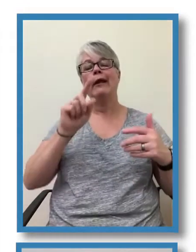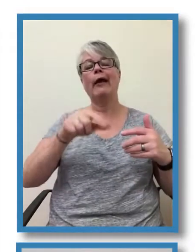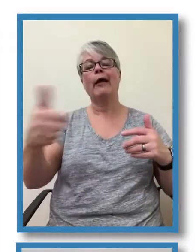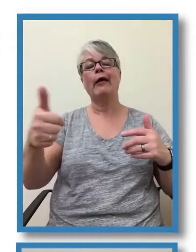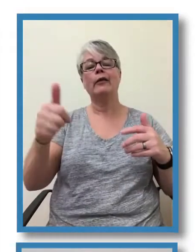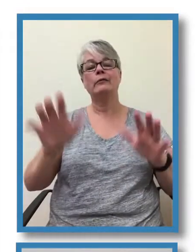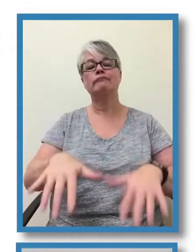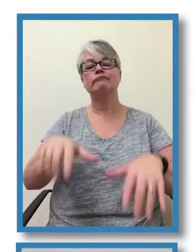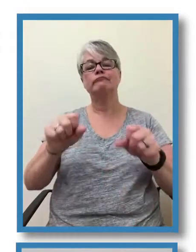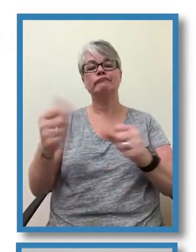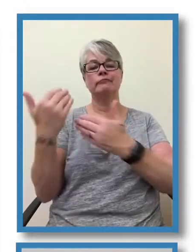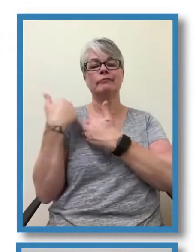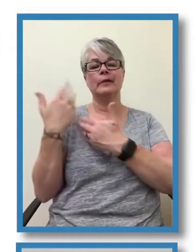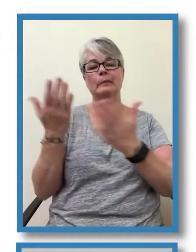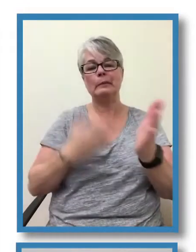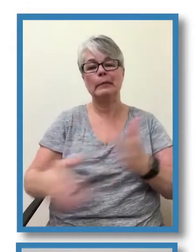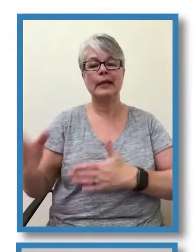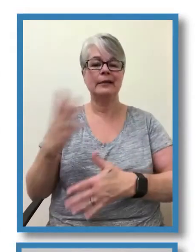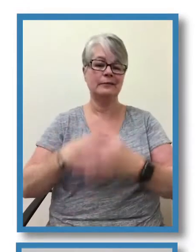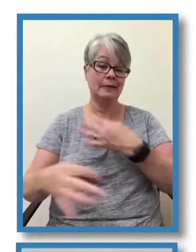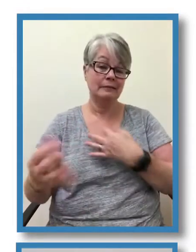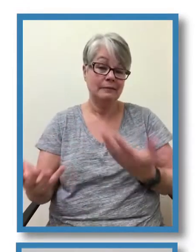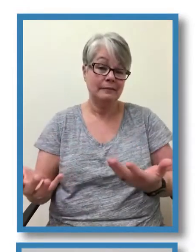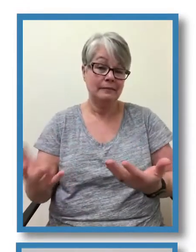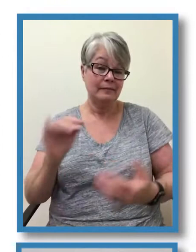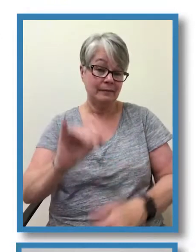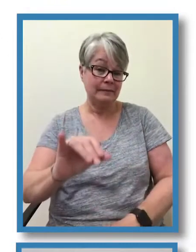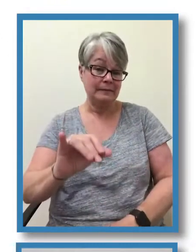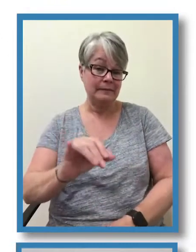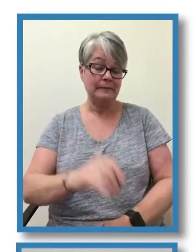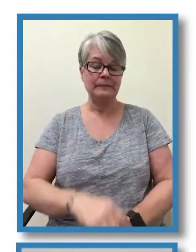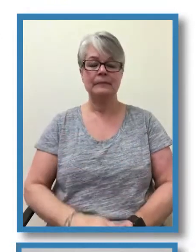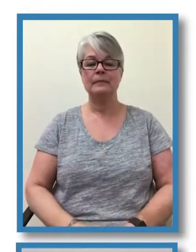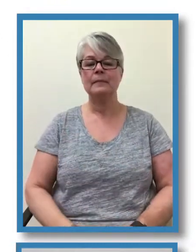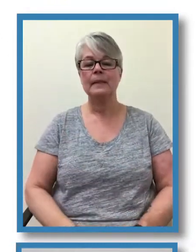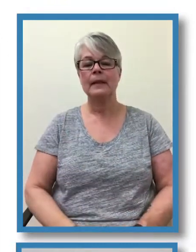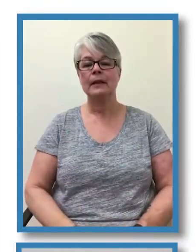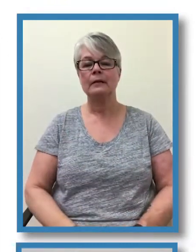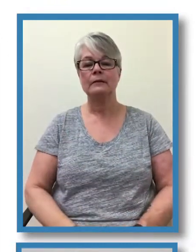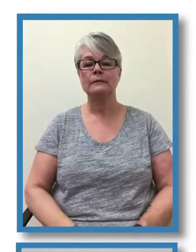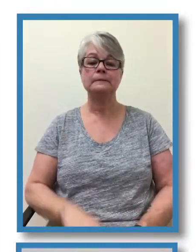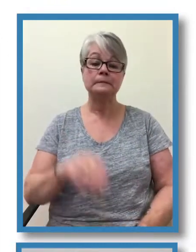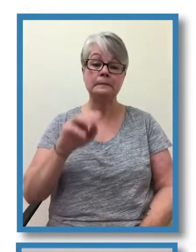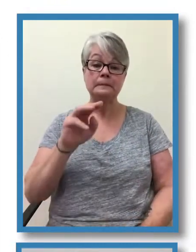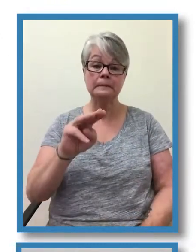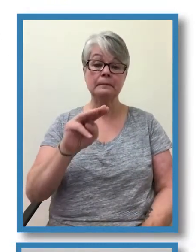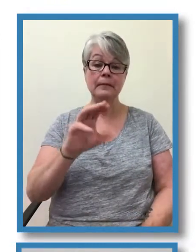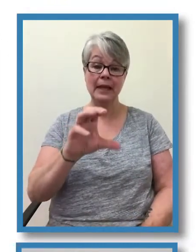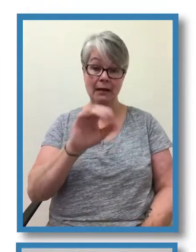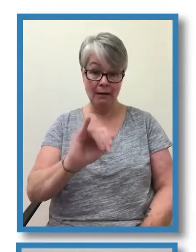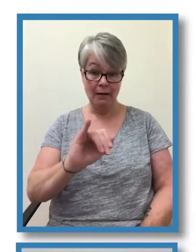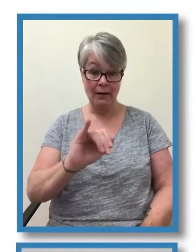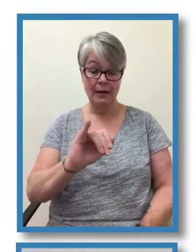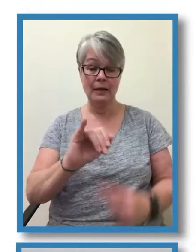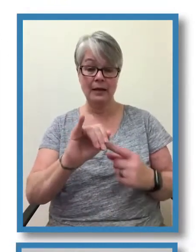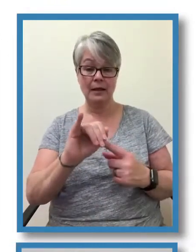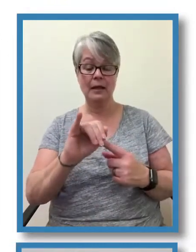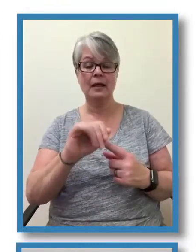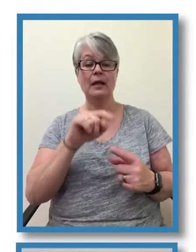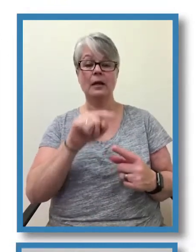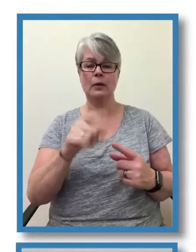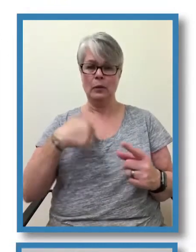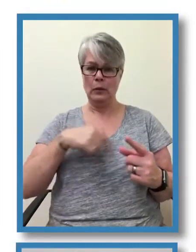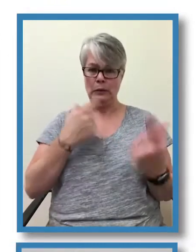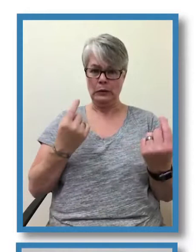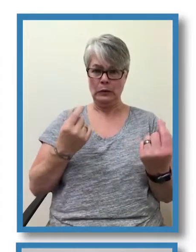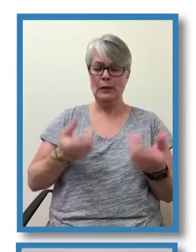ask family members about the preservation of activity. So if there is observation of memory impairment and all of the